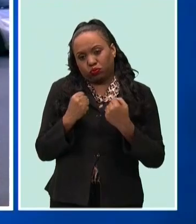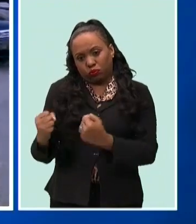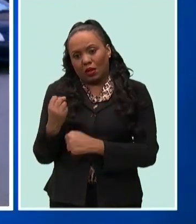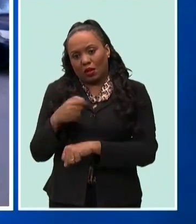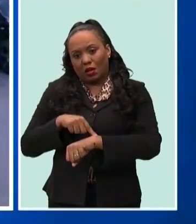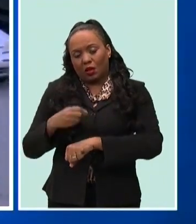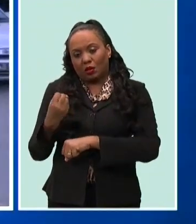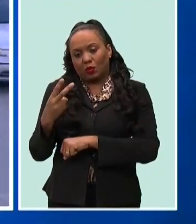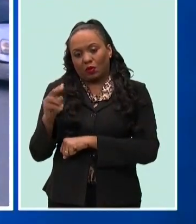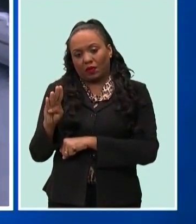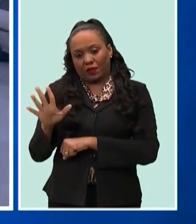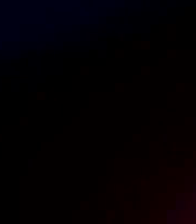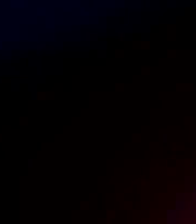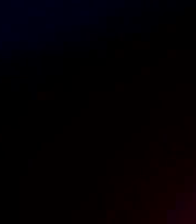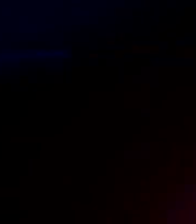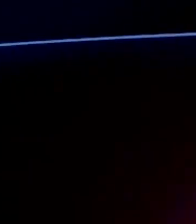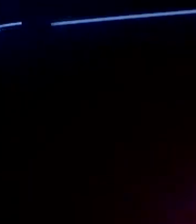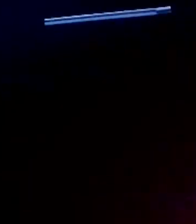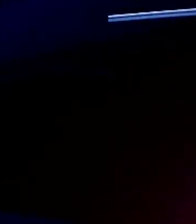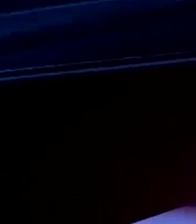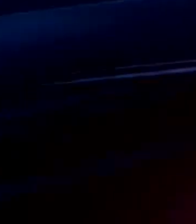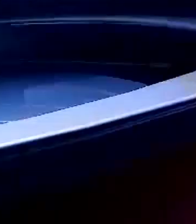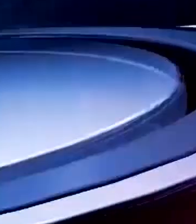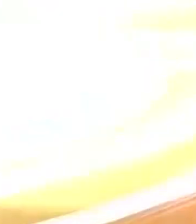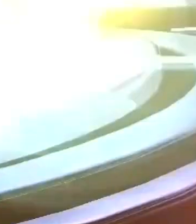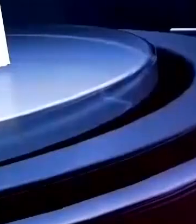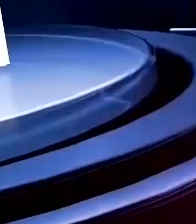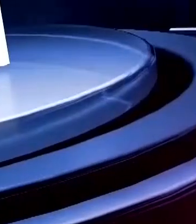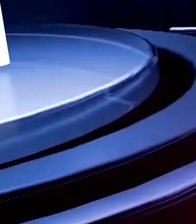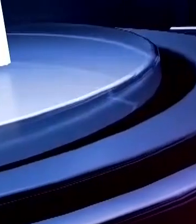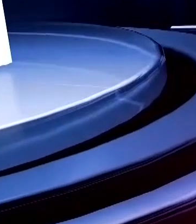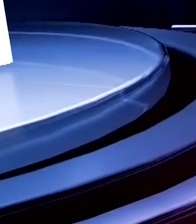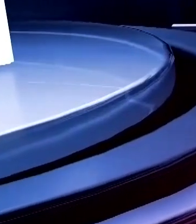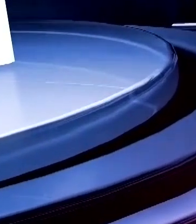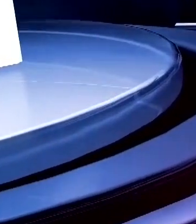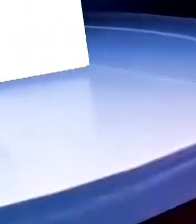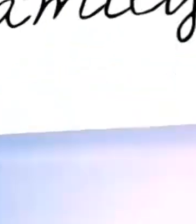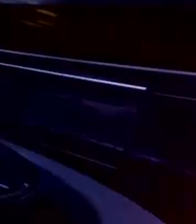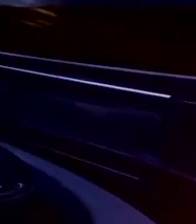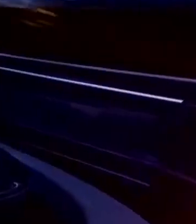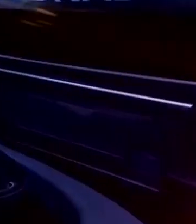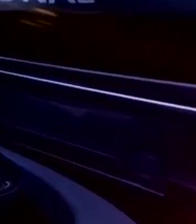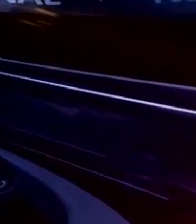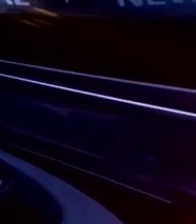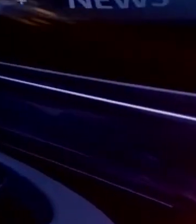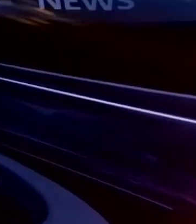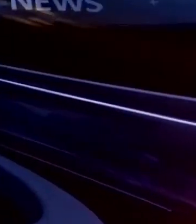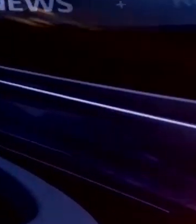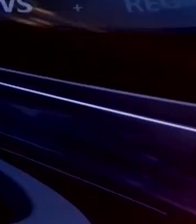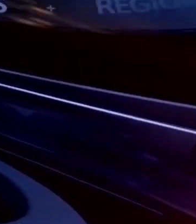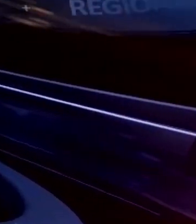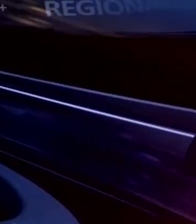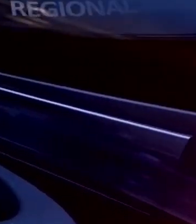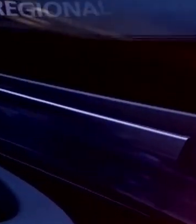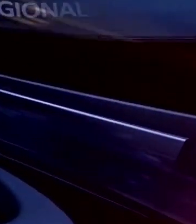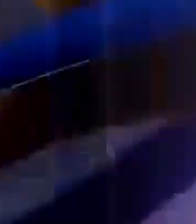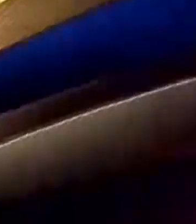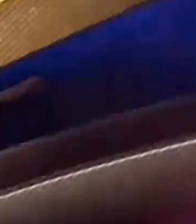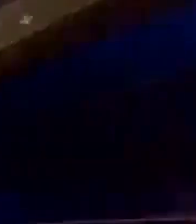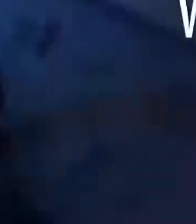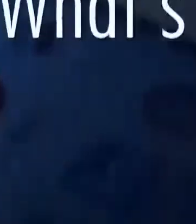resume come Monday. What's Trending is brought to you by Trident Insurance. We treat you like